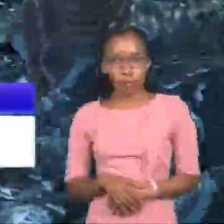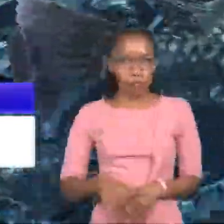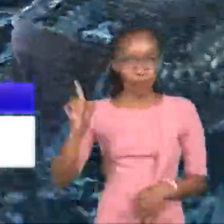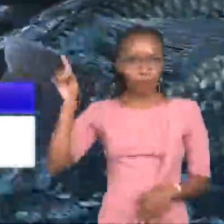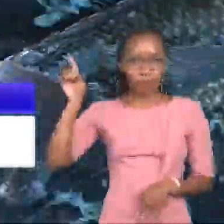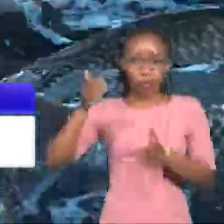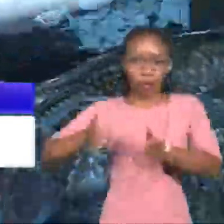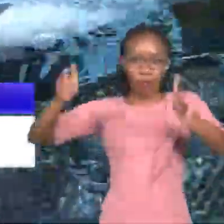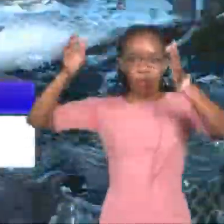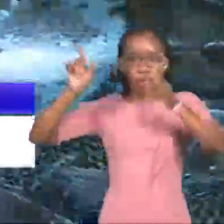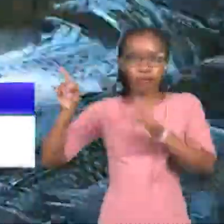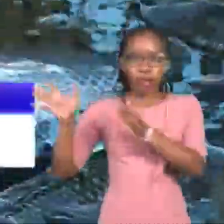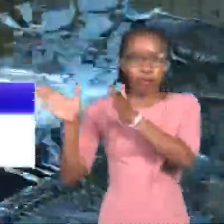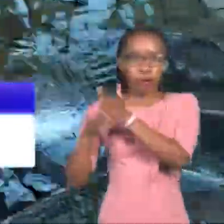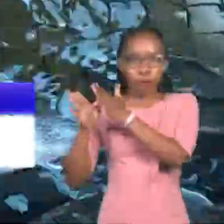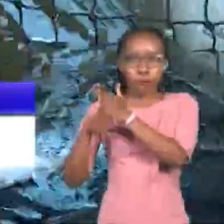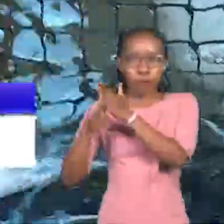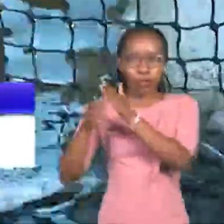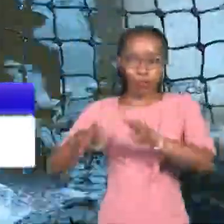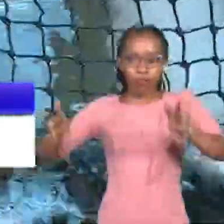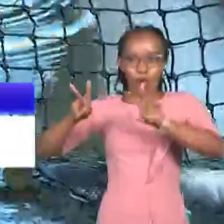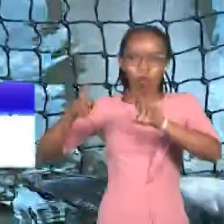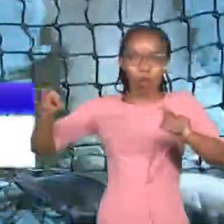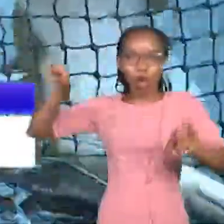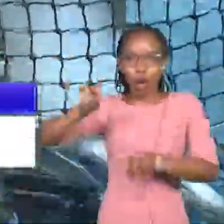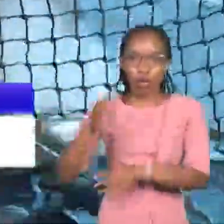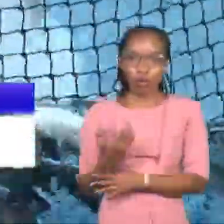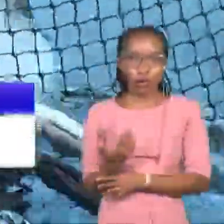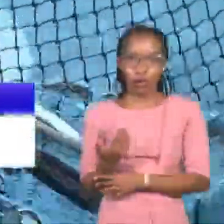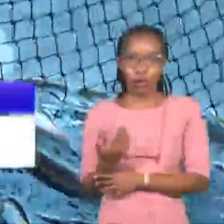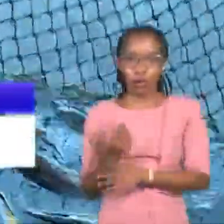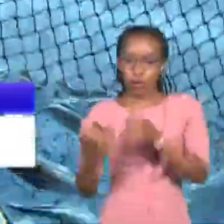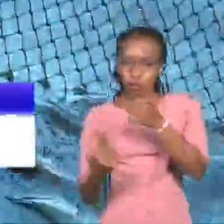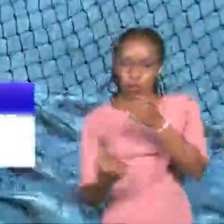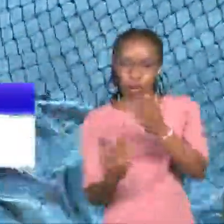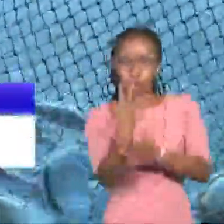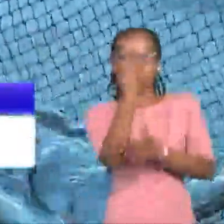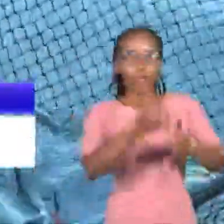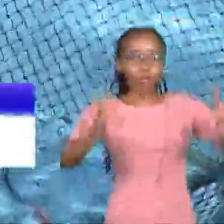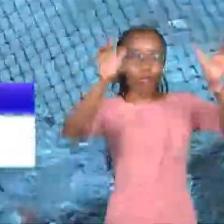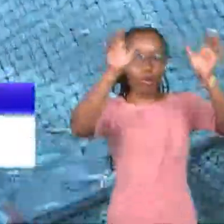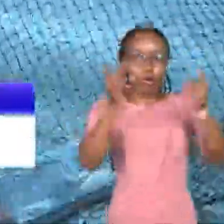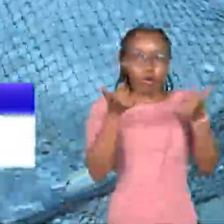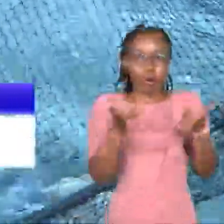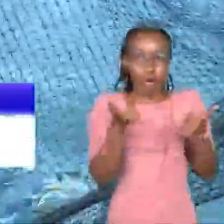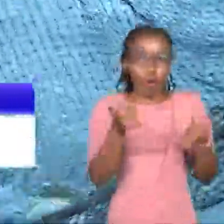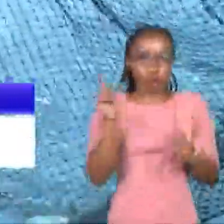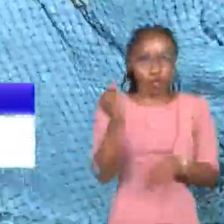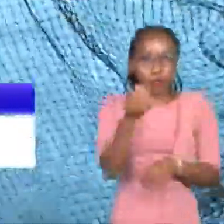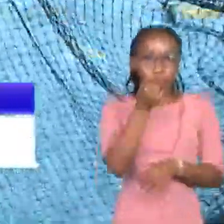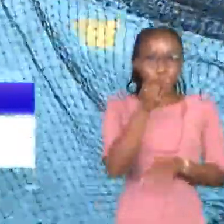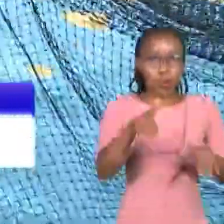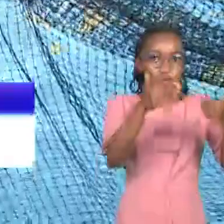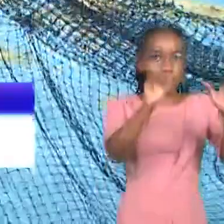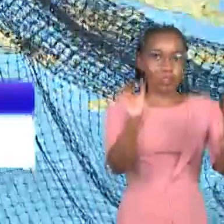purging tank. Fish are brought here to add value to their taste from the grow-out tanks. And now here they are denied food for